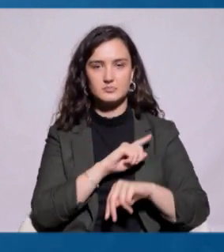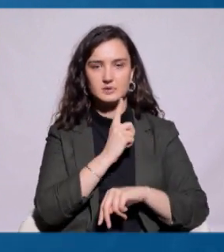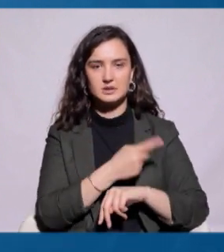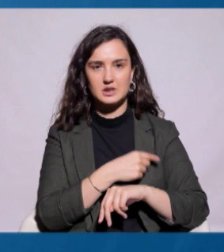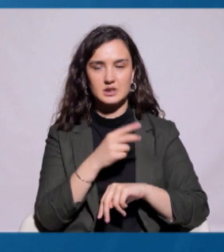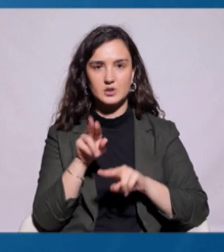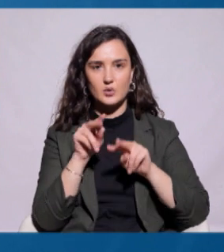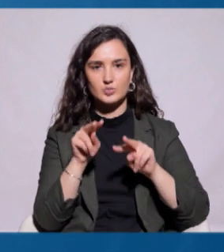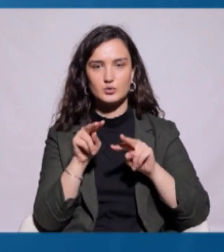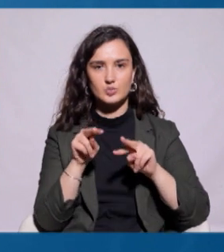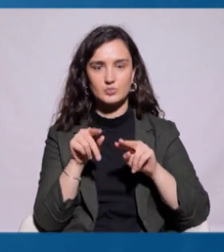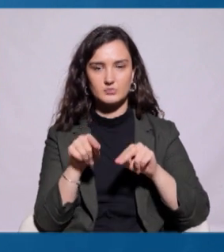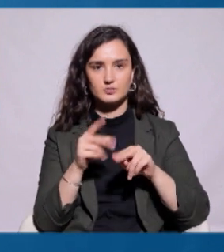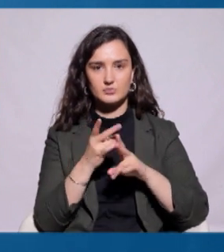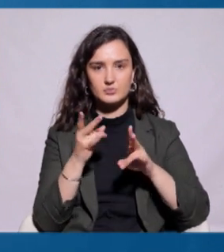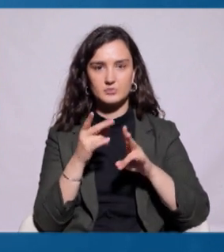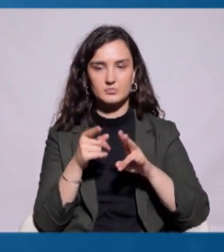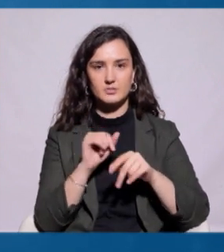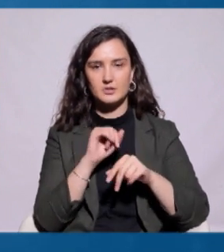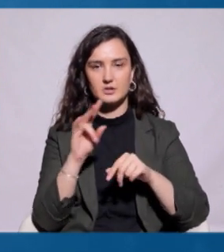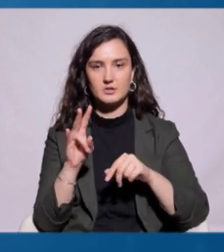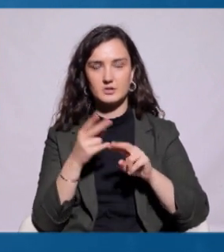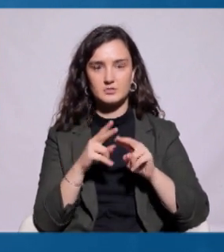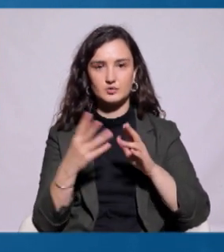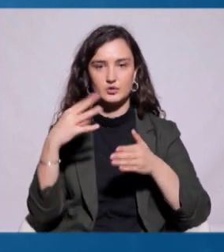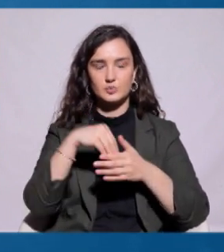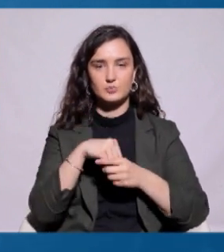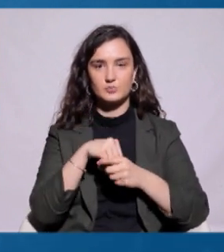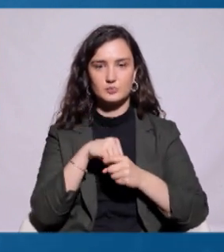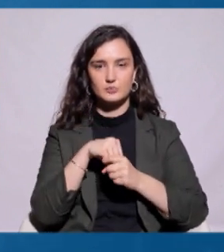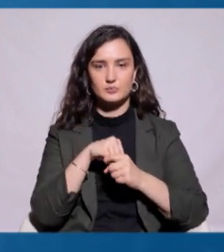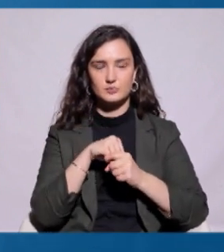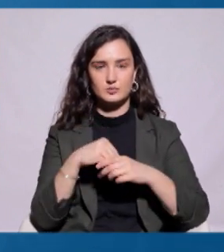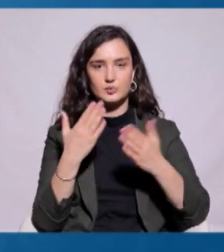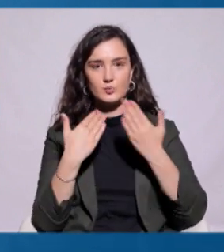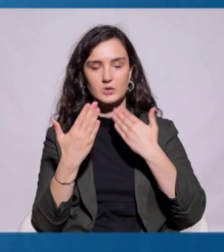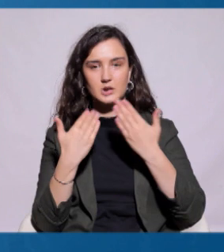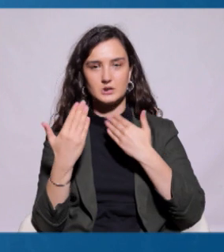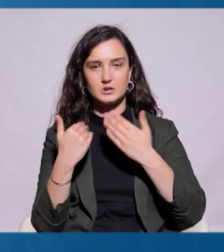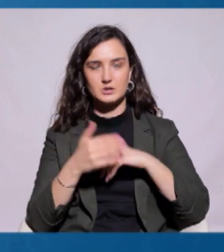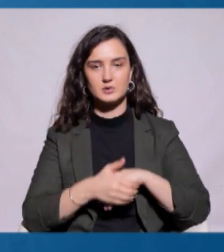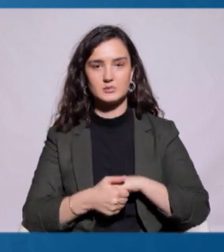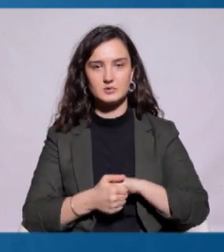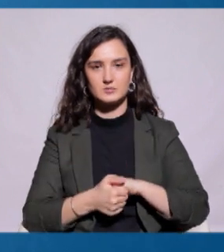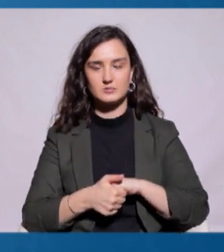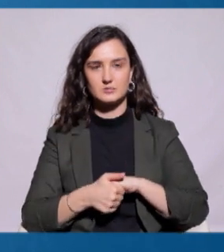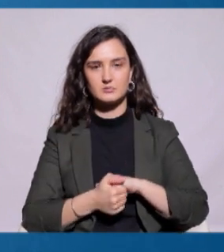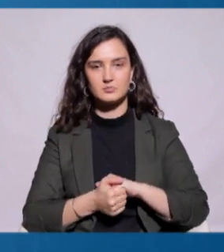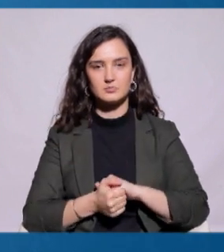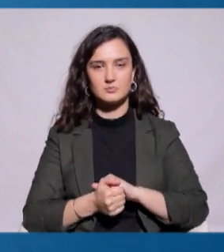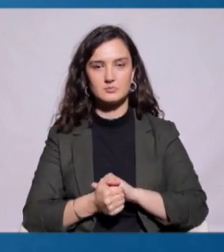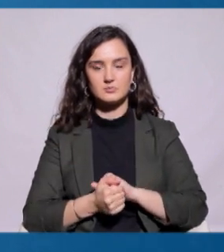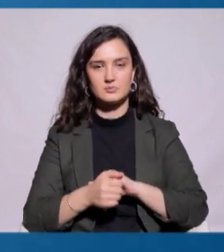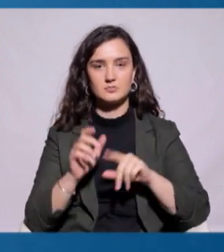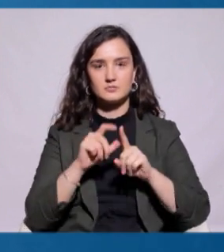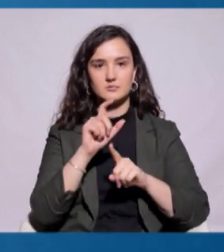and control machines or are involved in communication. And the key word in this